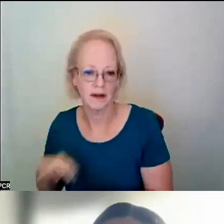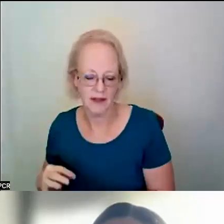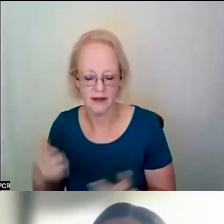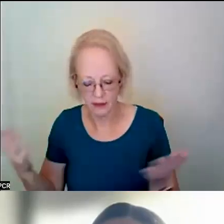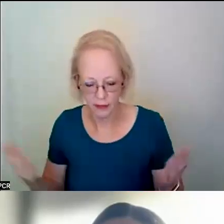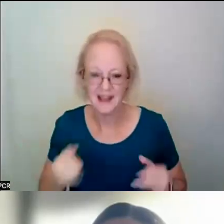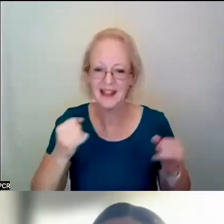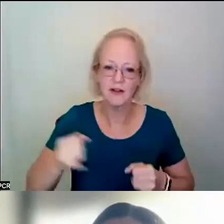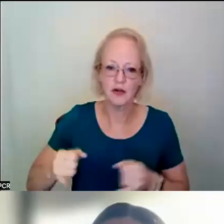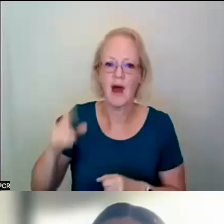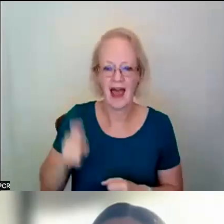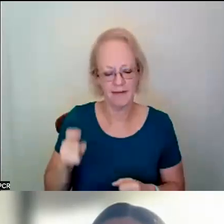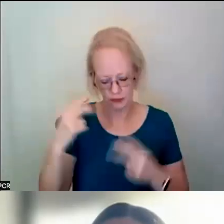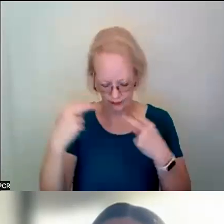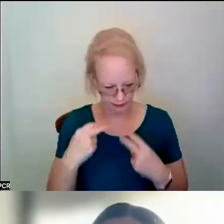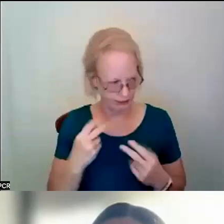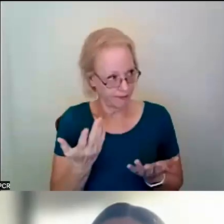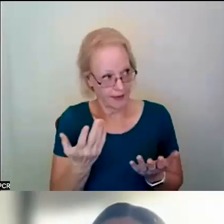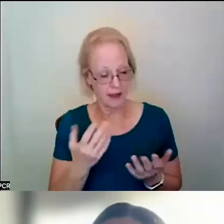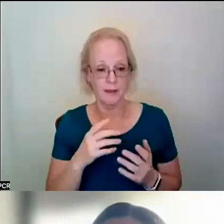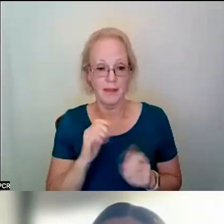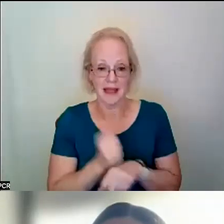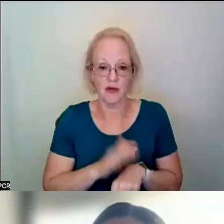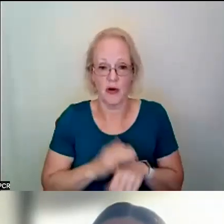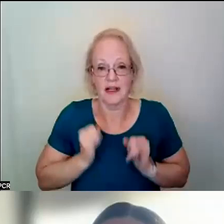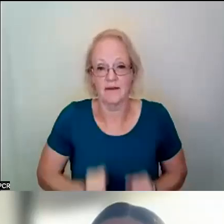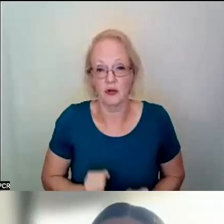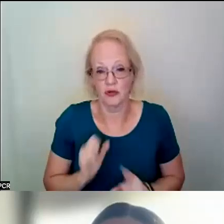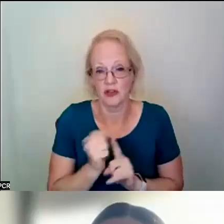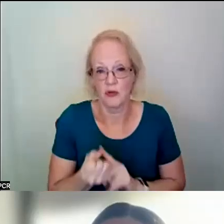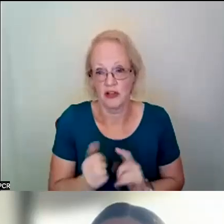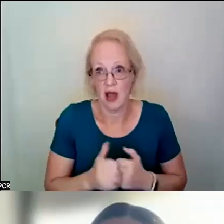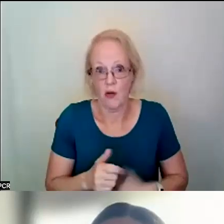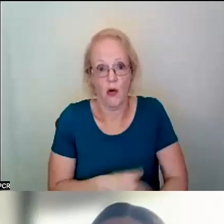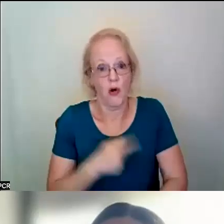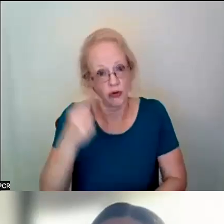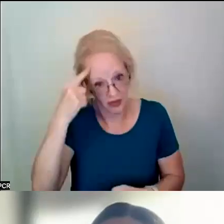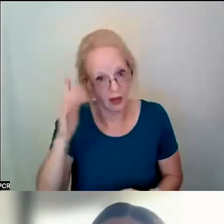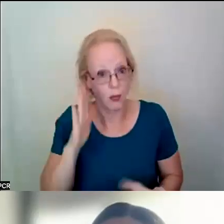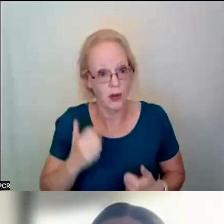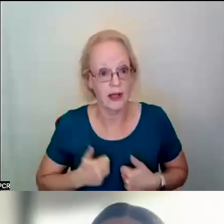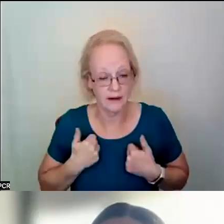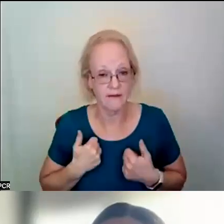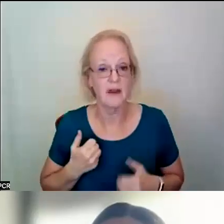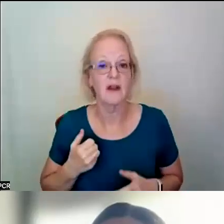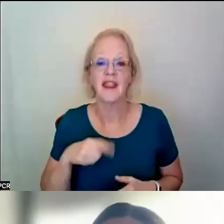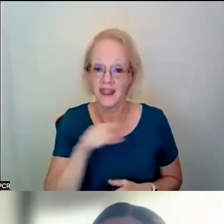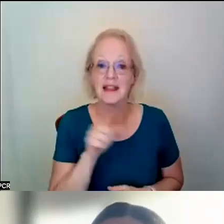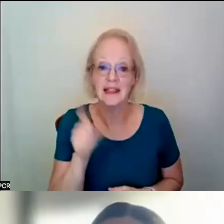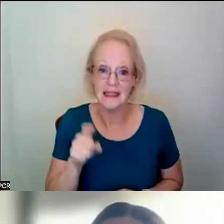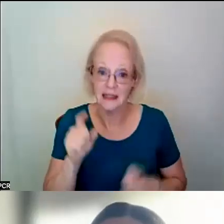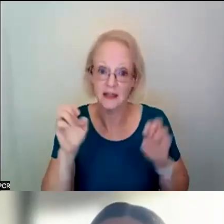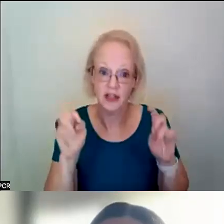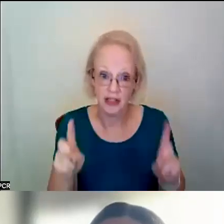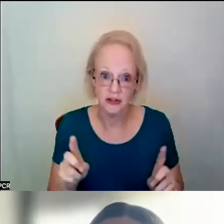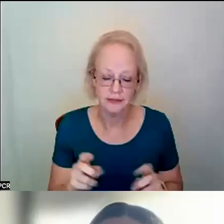long they think they're going to live. And they need the education. It's very